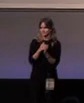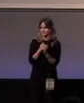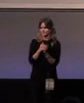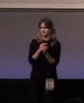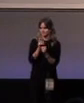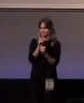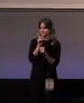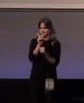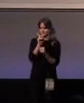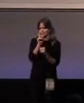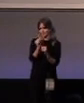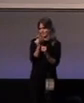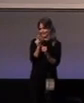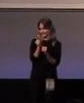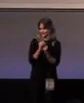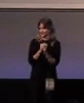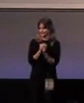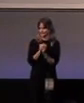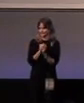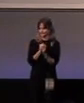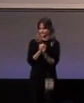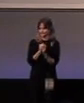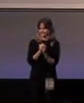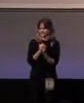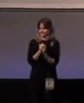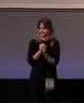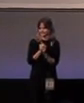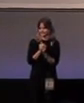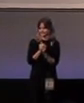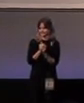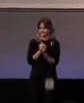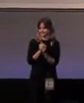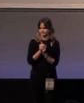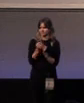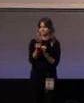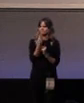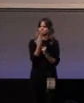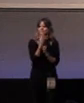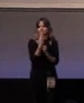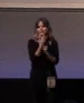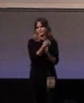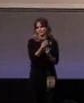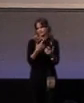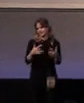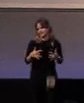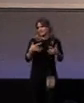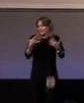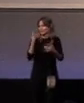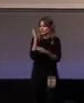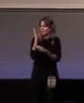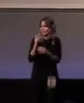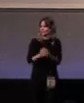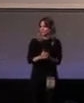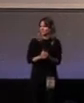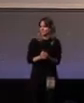maar ja kijk haar aan mij thank you very much for very inspiring tot aan